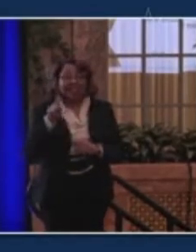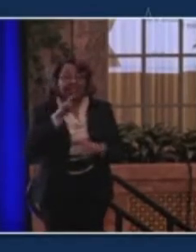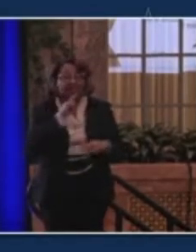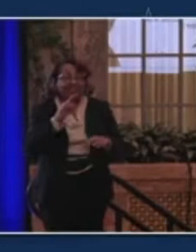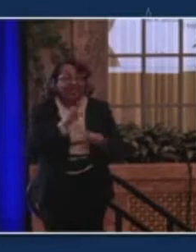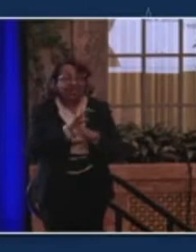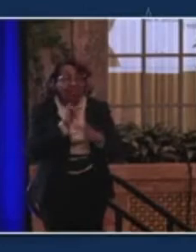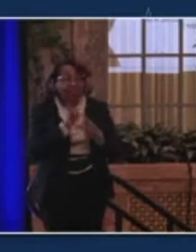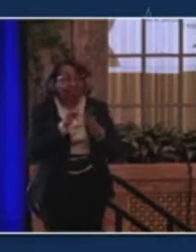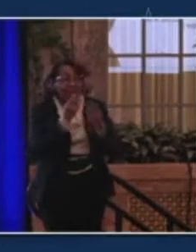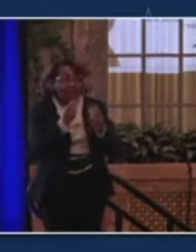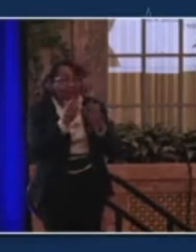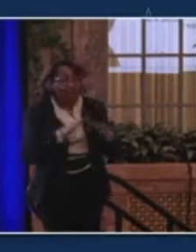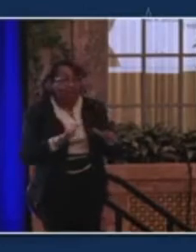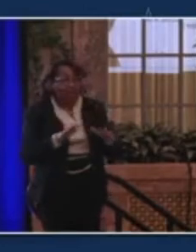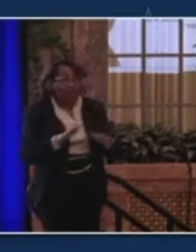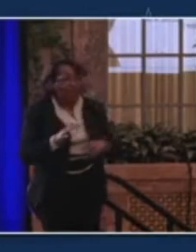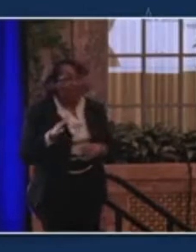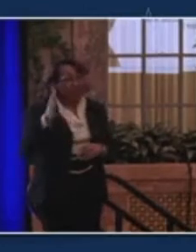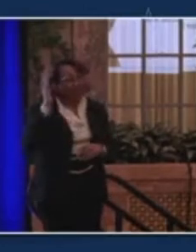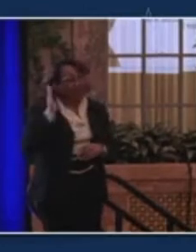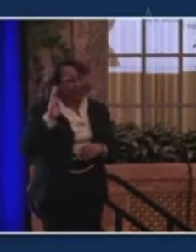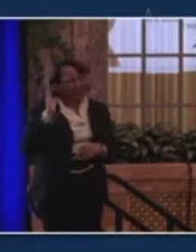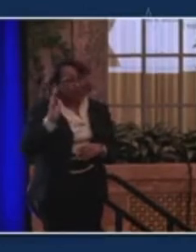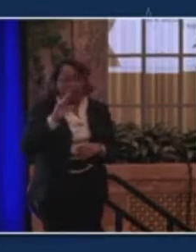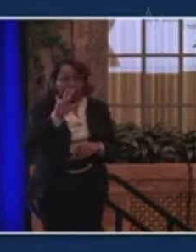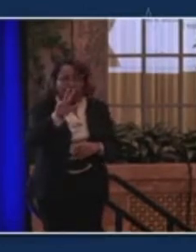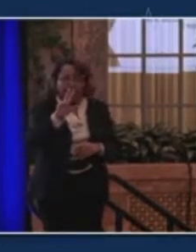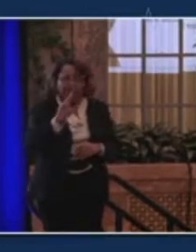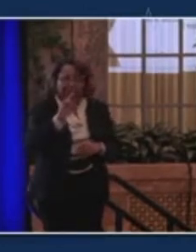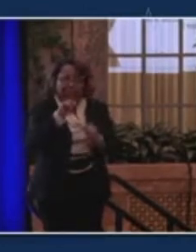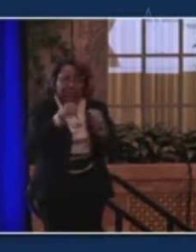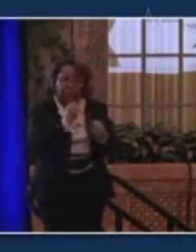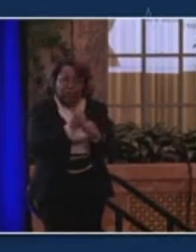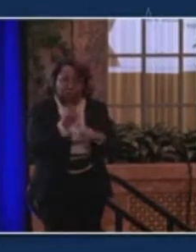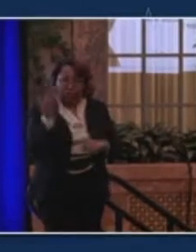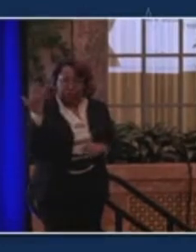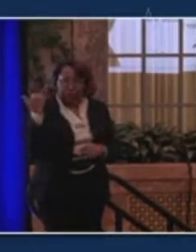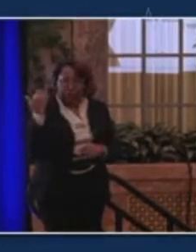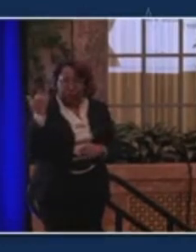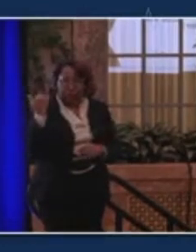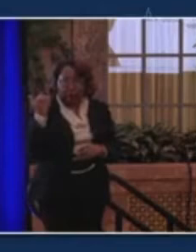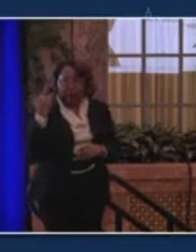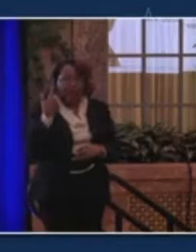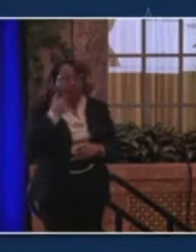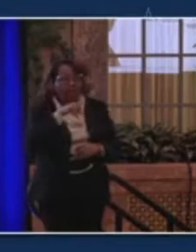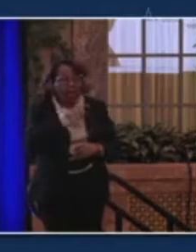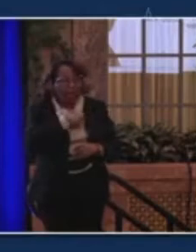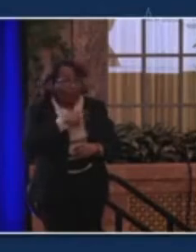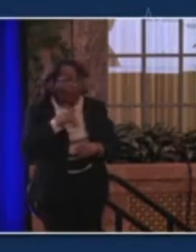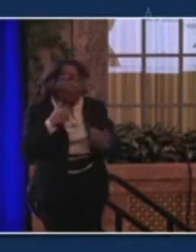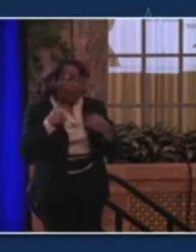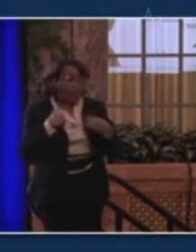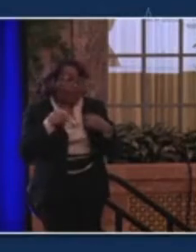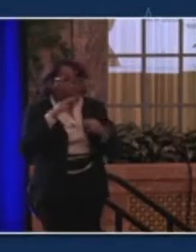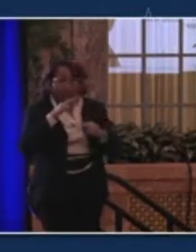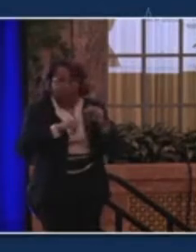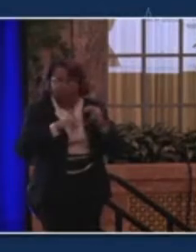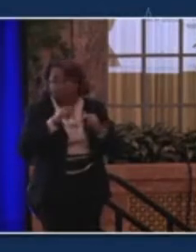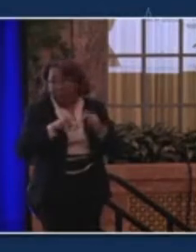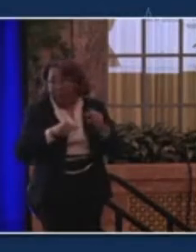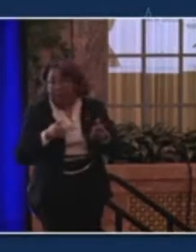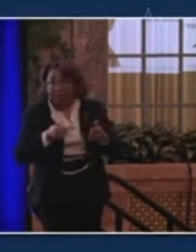He dedicated this land over 37 years ago. And we have had the building of the Millennium